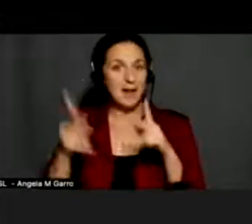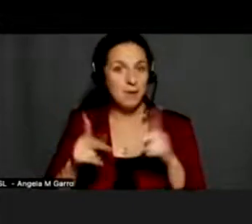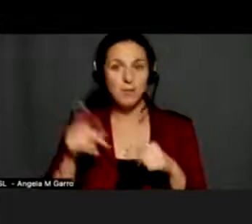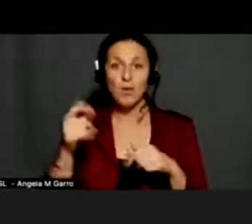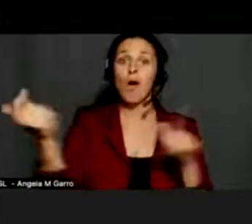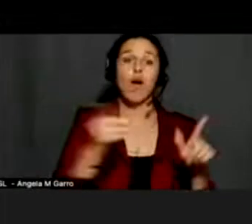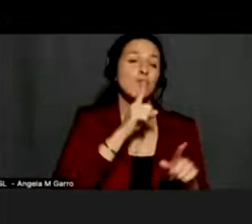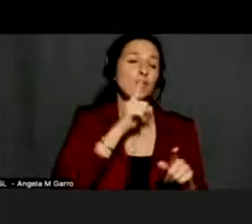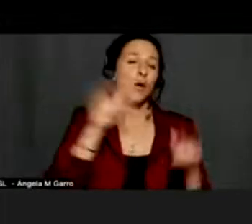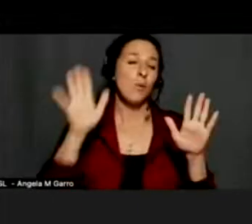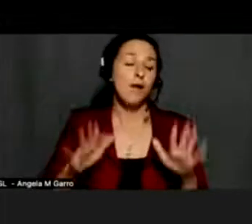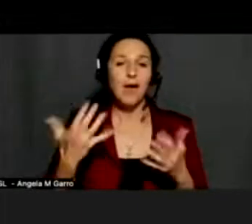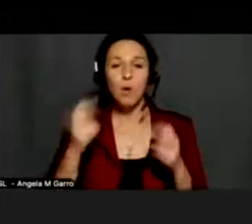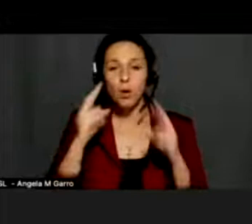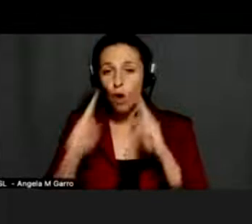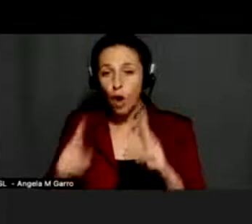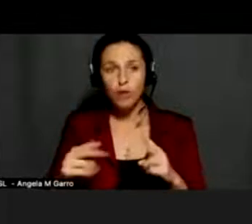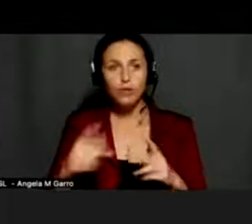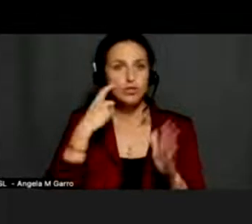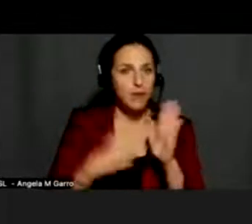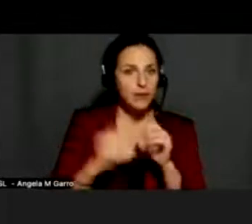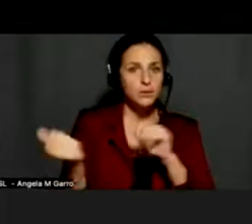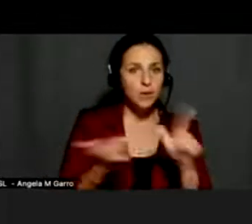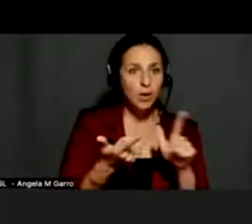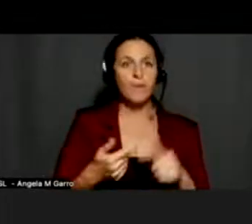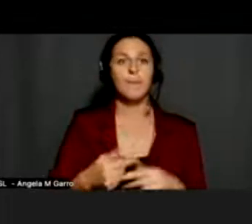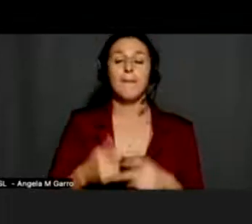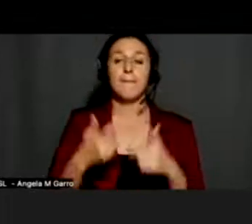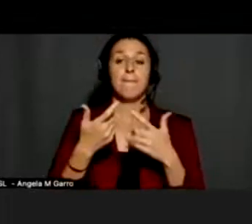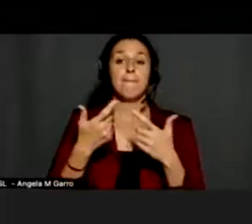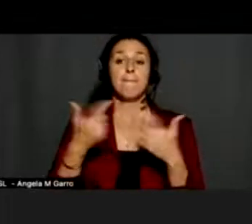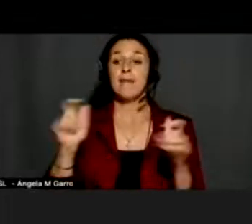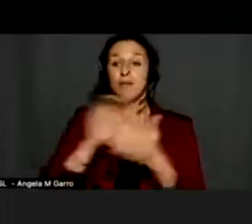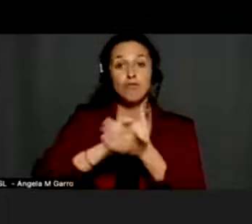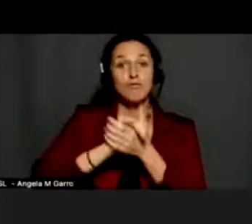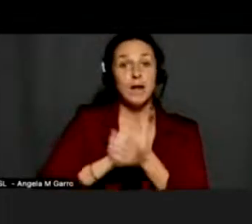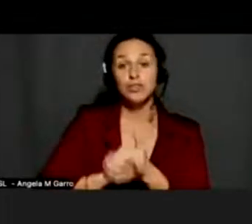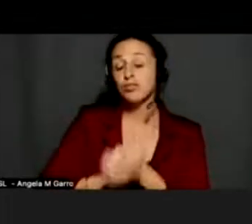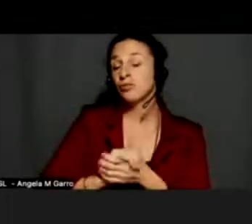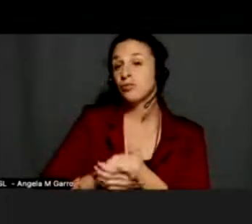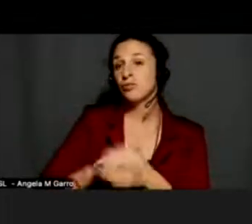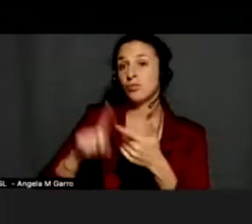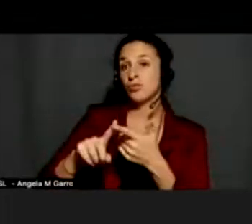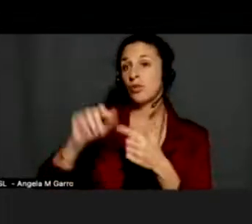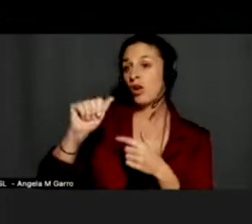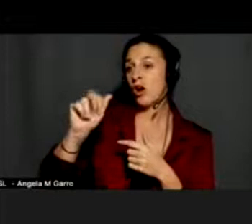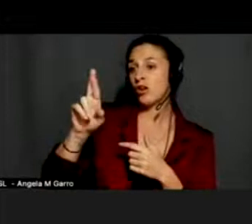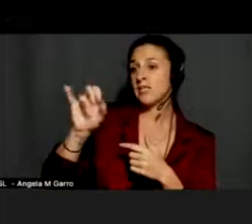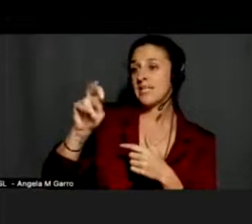wanted to honor you and recognize you all. A huge congratulations to our SMETA bargaining